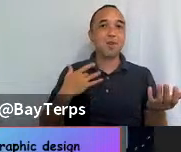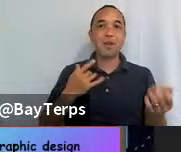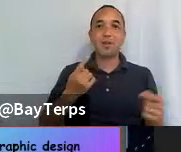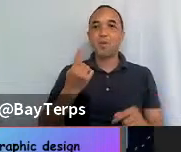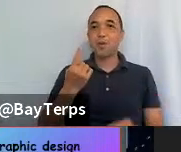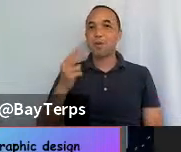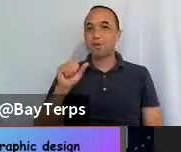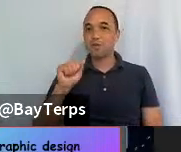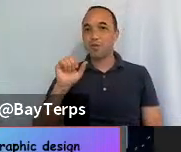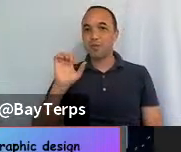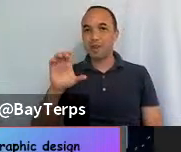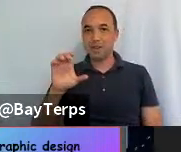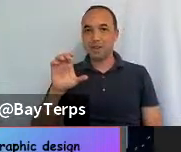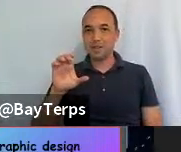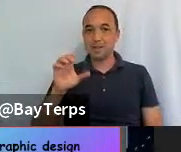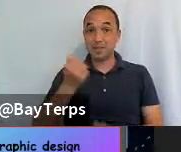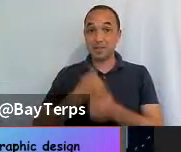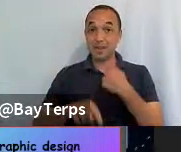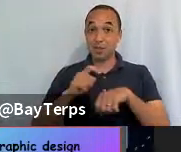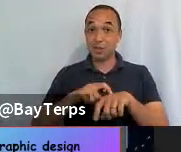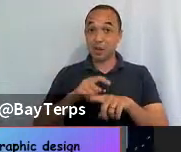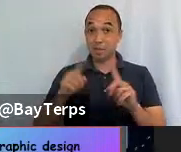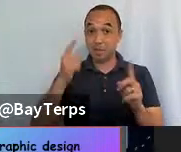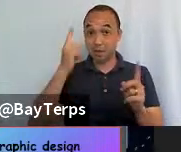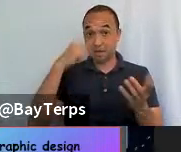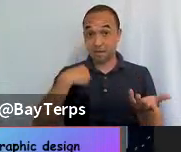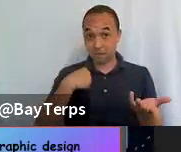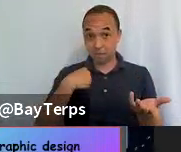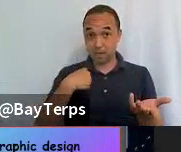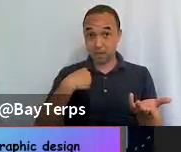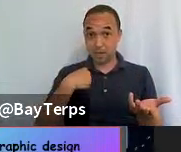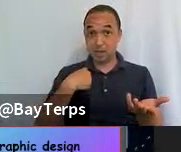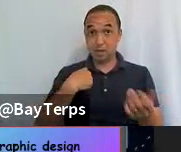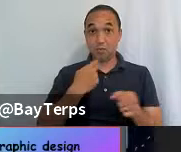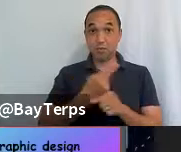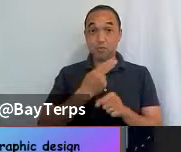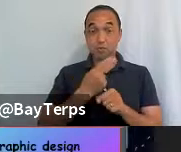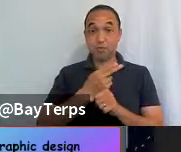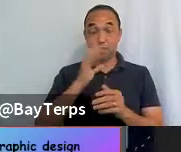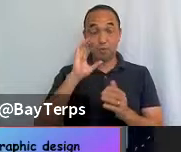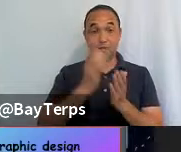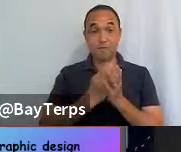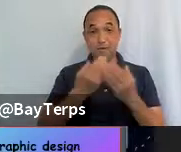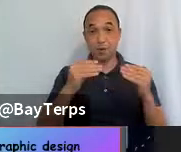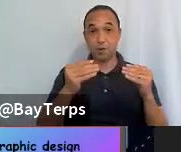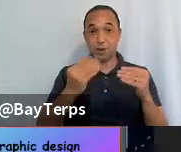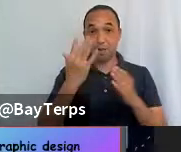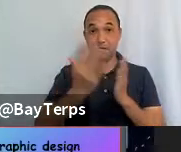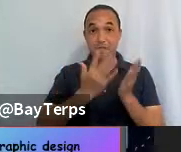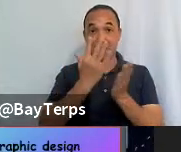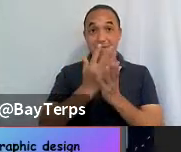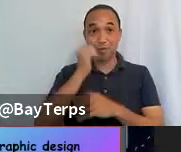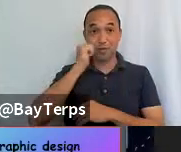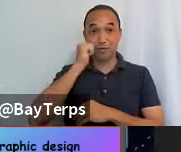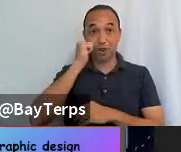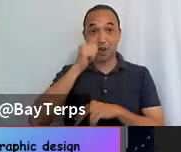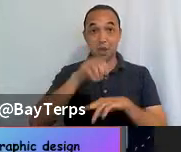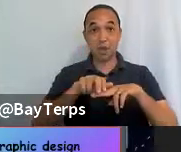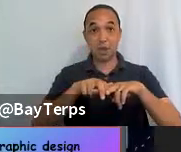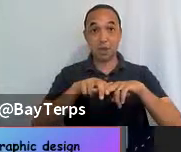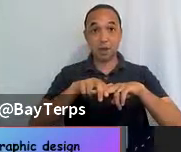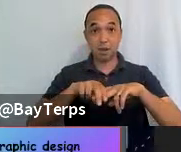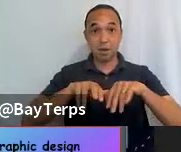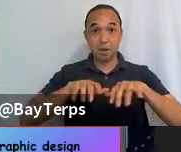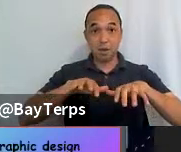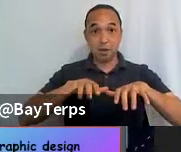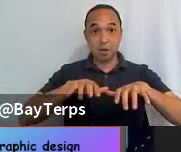seconds every time. But for somebody like me who's in Photoshop at least 5 hours a day, 5